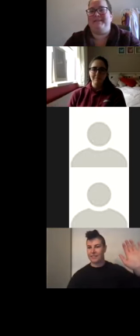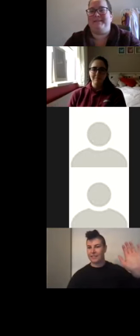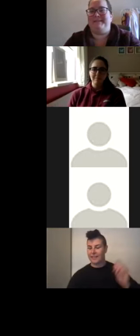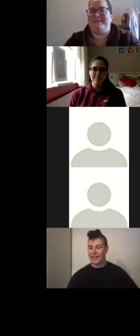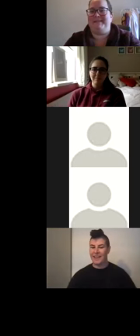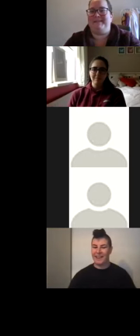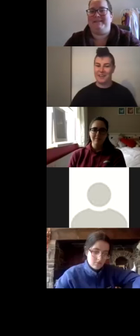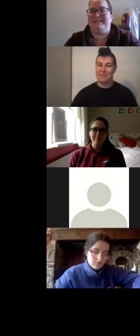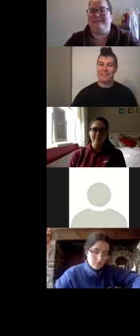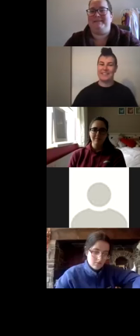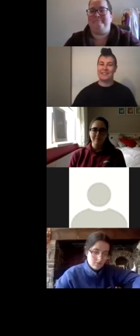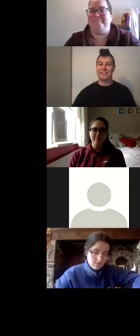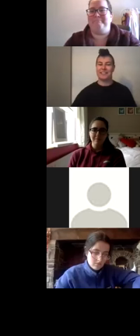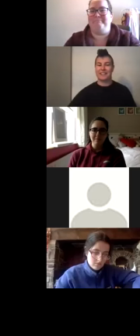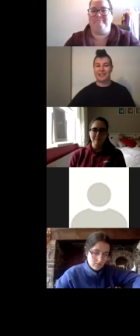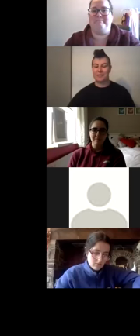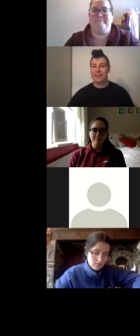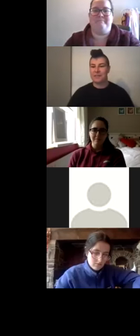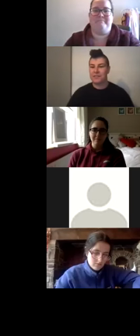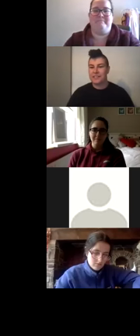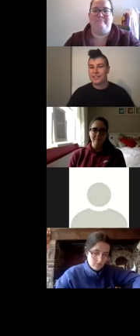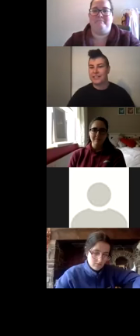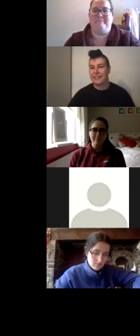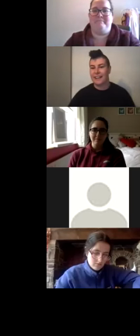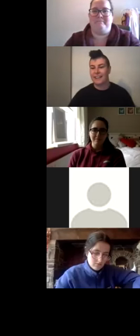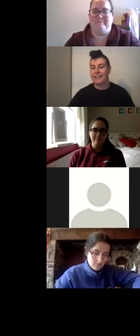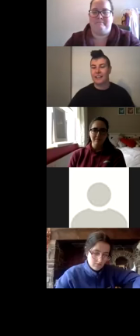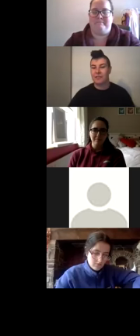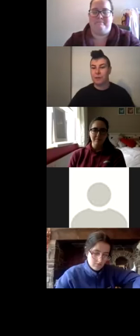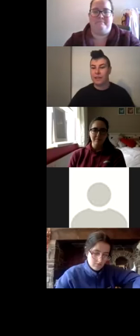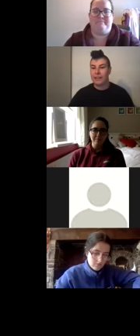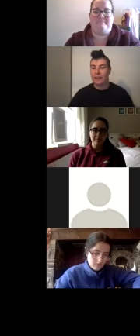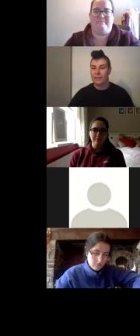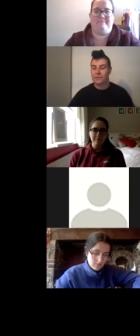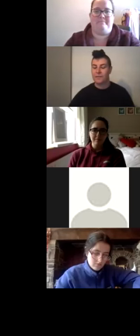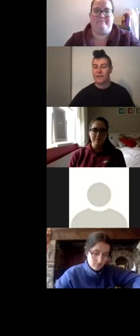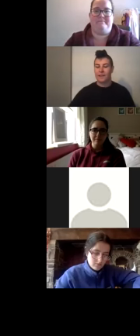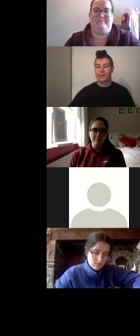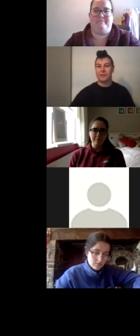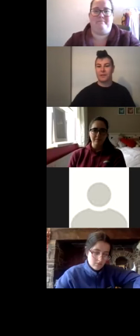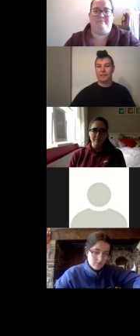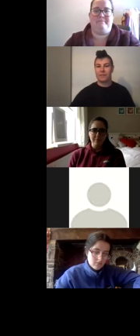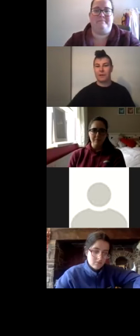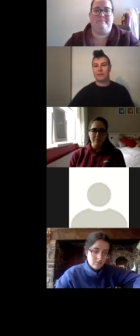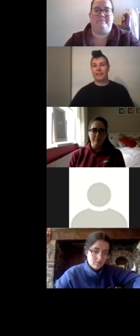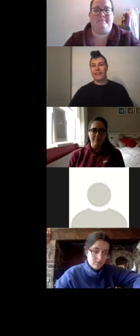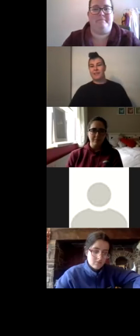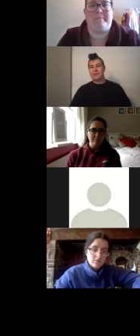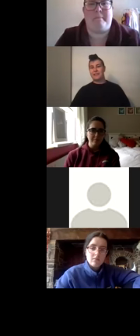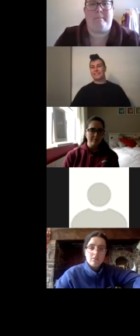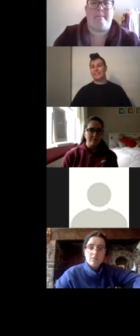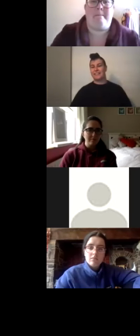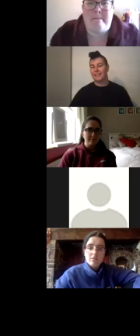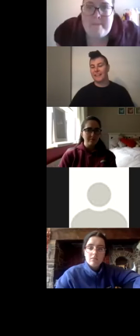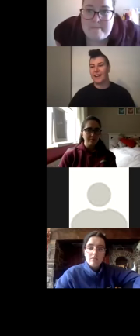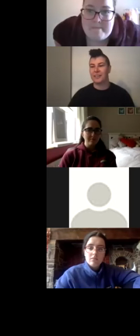Luna. Myself and Kira, back in first year, they had a deaf play on. It was all deaf people, and we